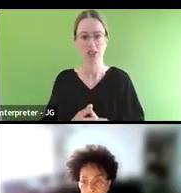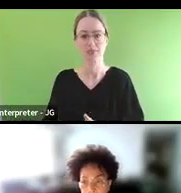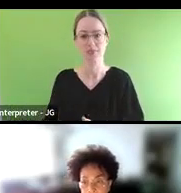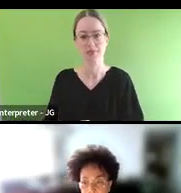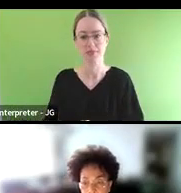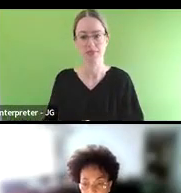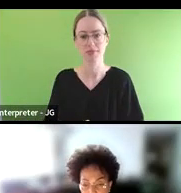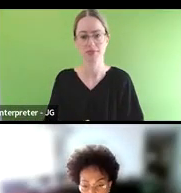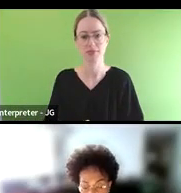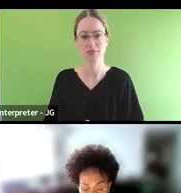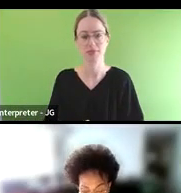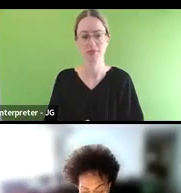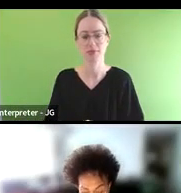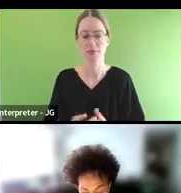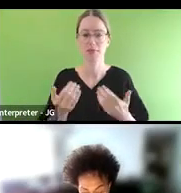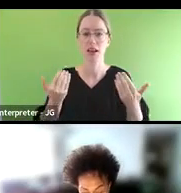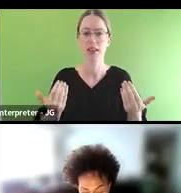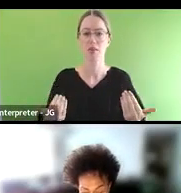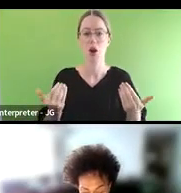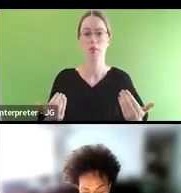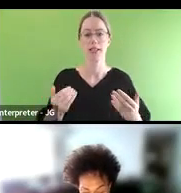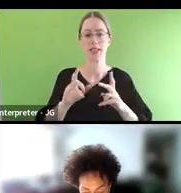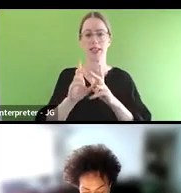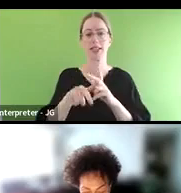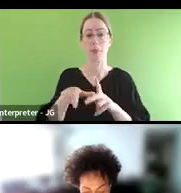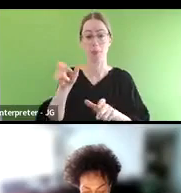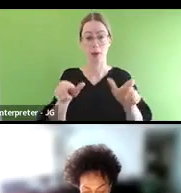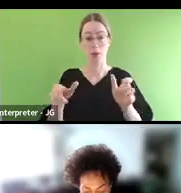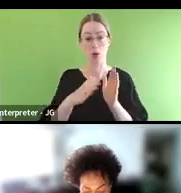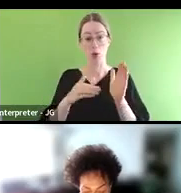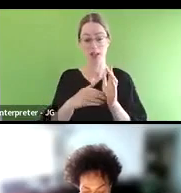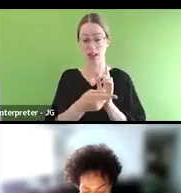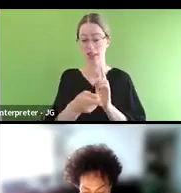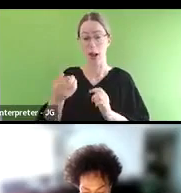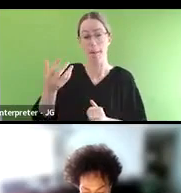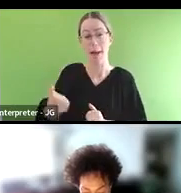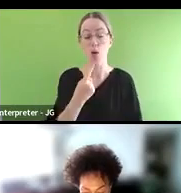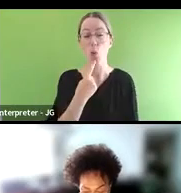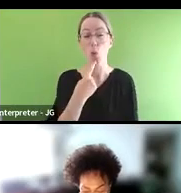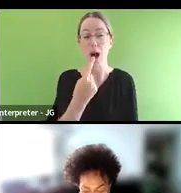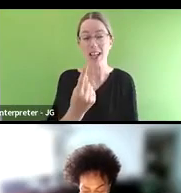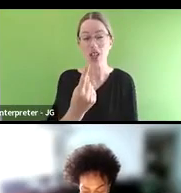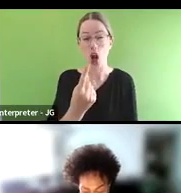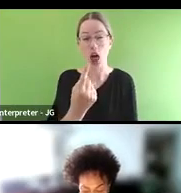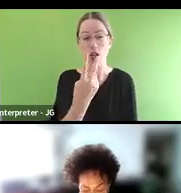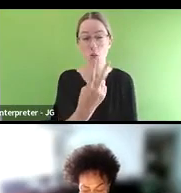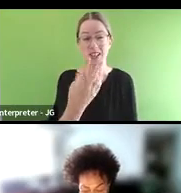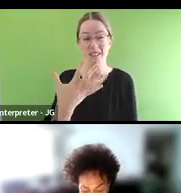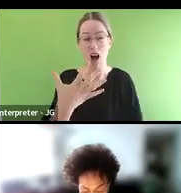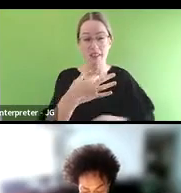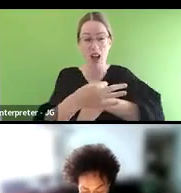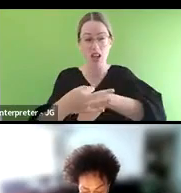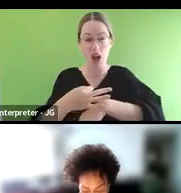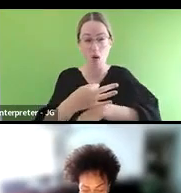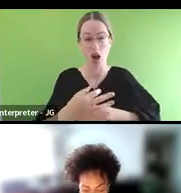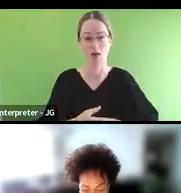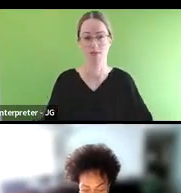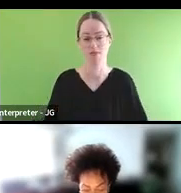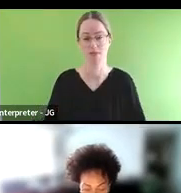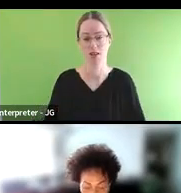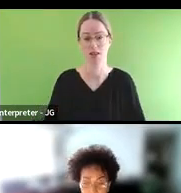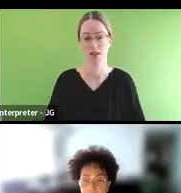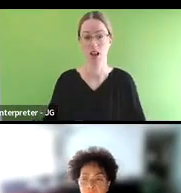this moment in time, we have disabled people in New Zealand who are paid $1.25 an hour.